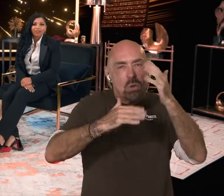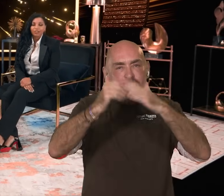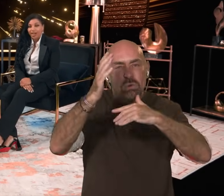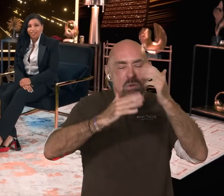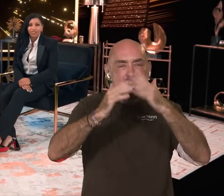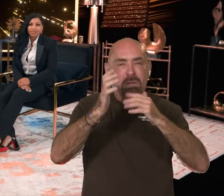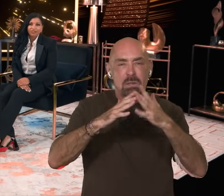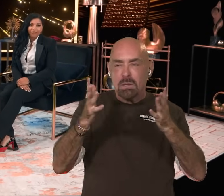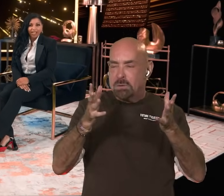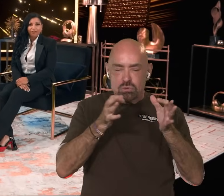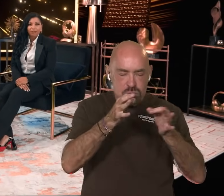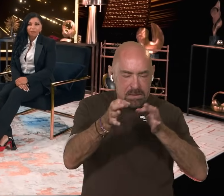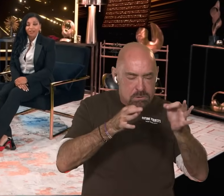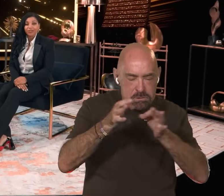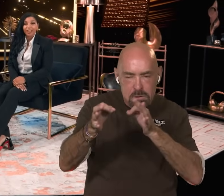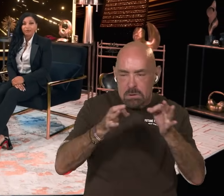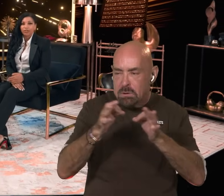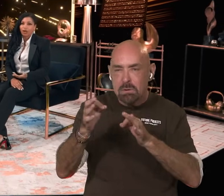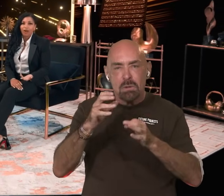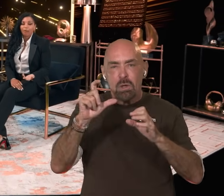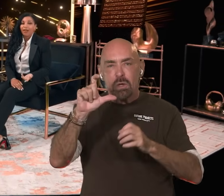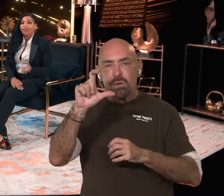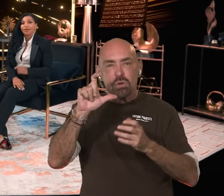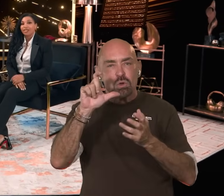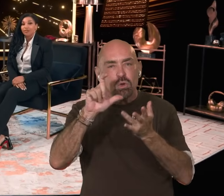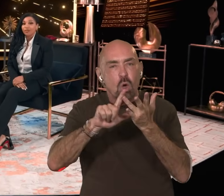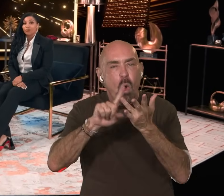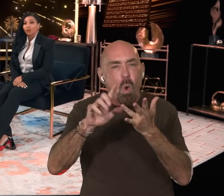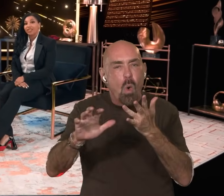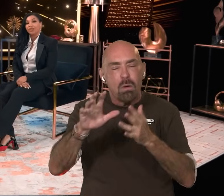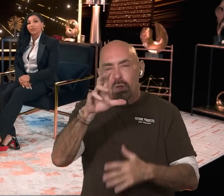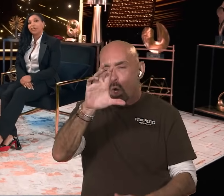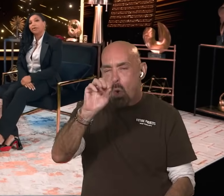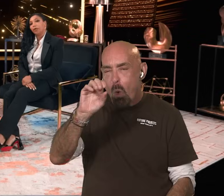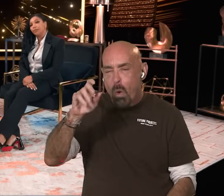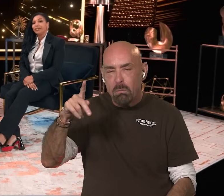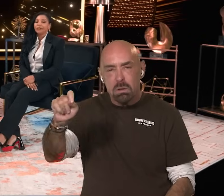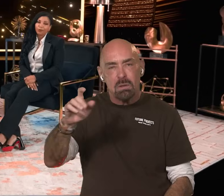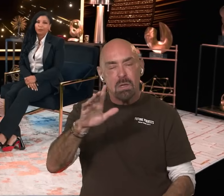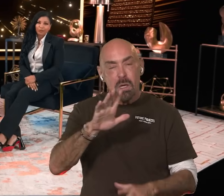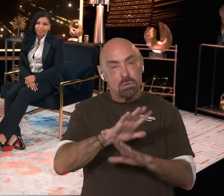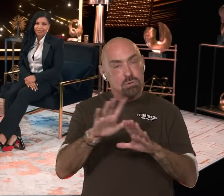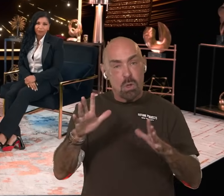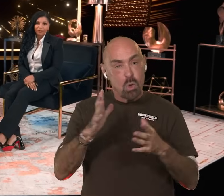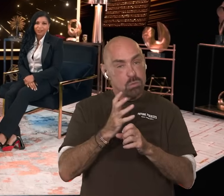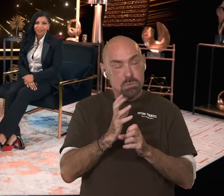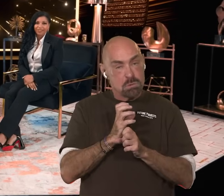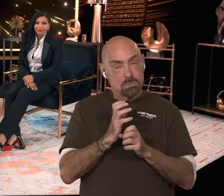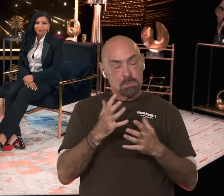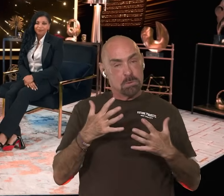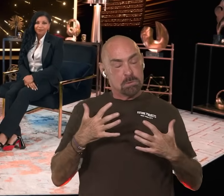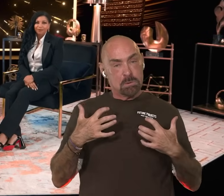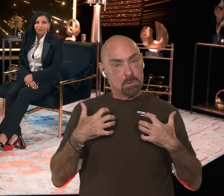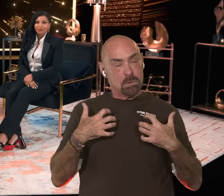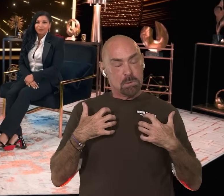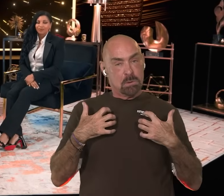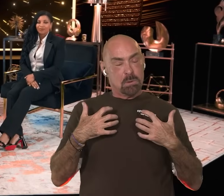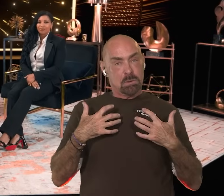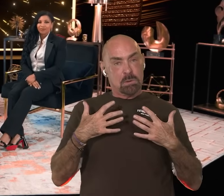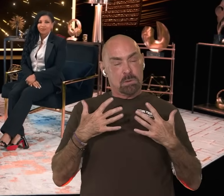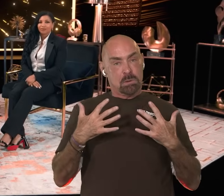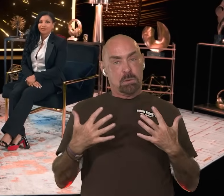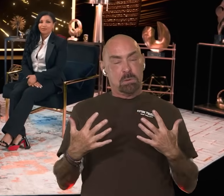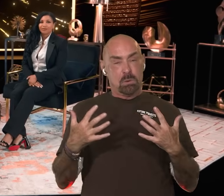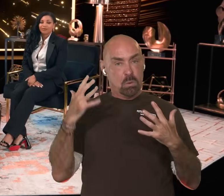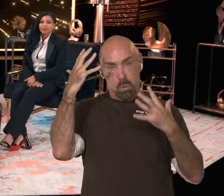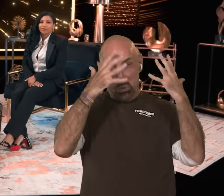everyone. Strategy, survival, puzzle games, co-op, there are even some really great, cozy, no-stress city builders. And it's true, but even